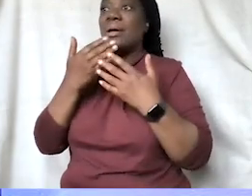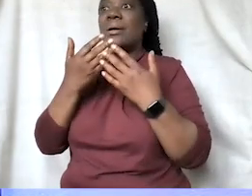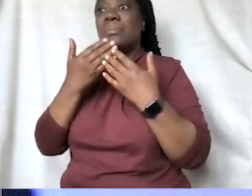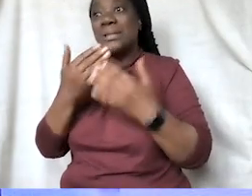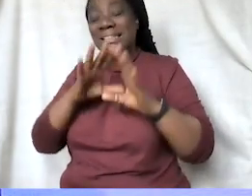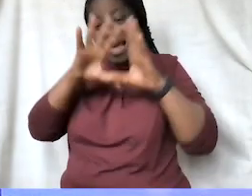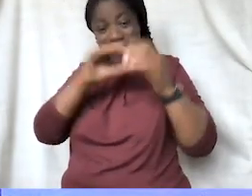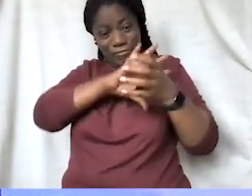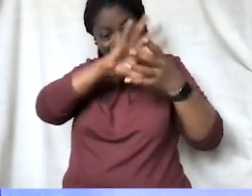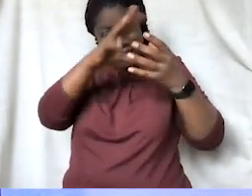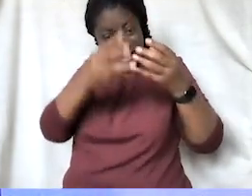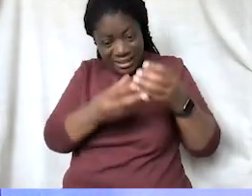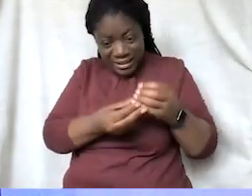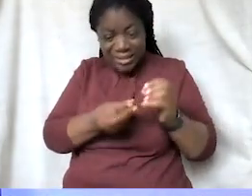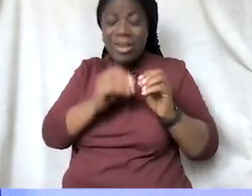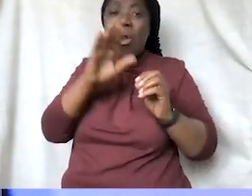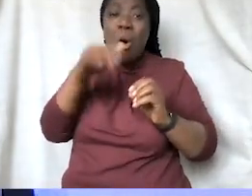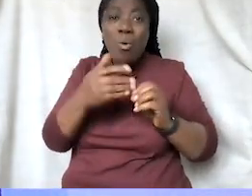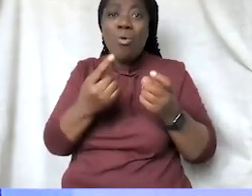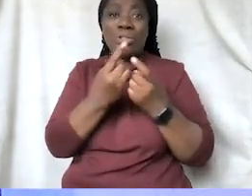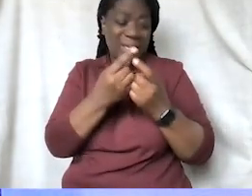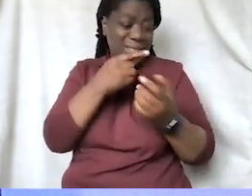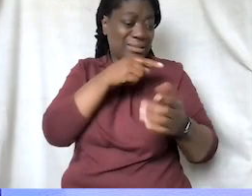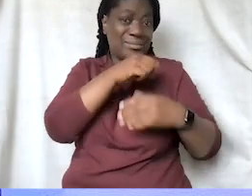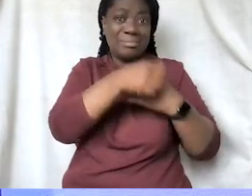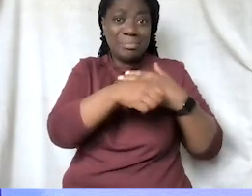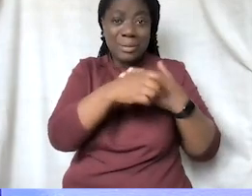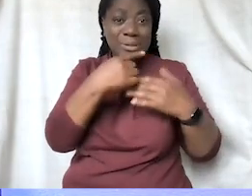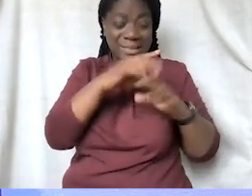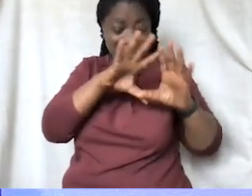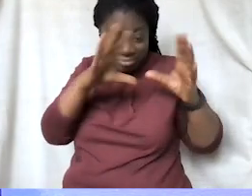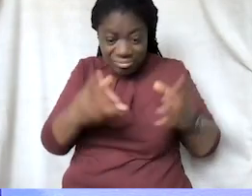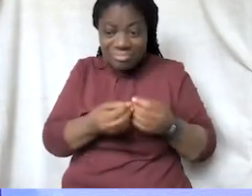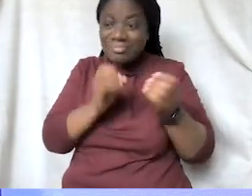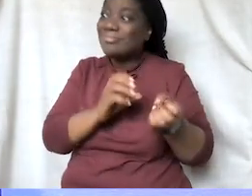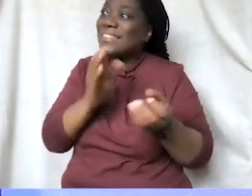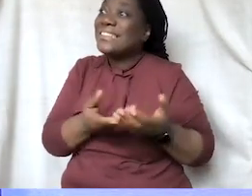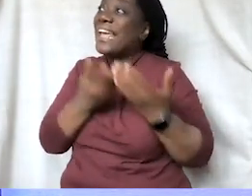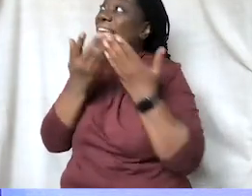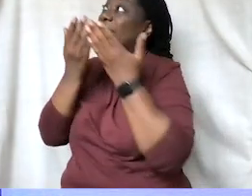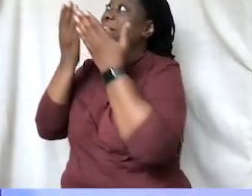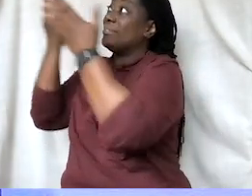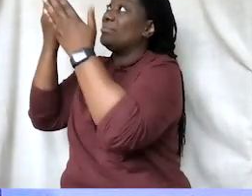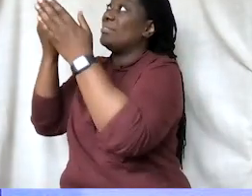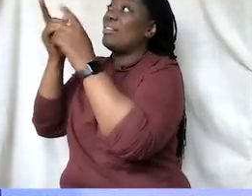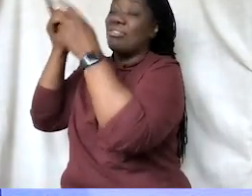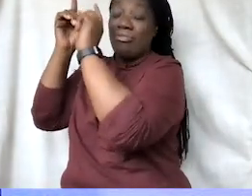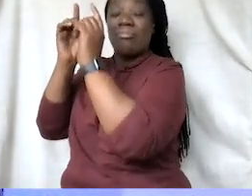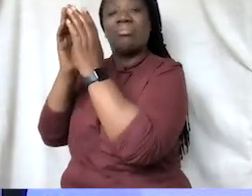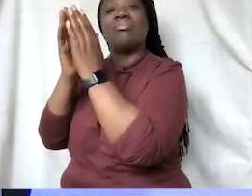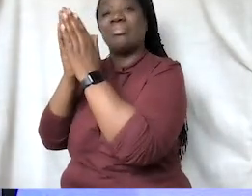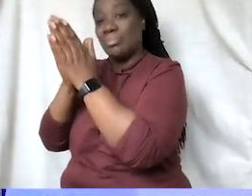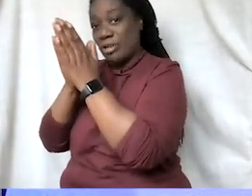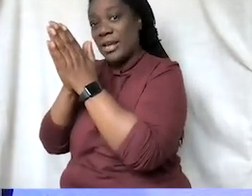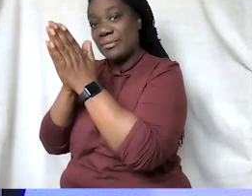The Bible said, all things, take it to the Lord in prayer. I found that when